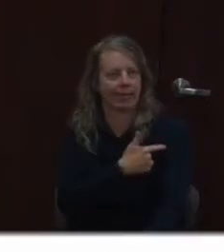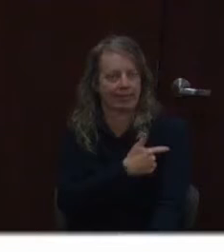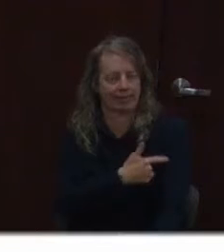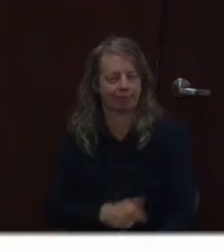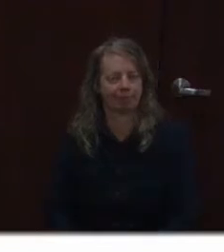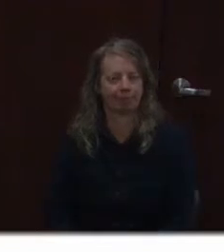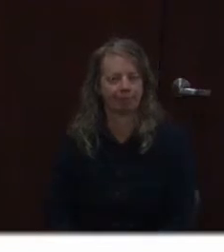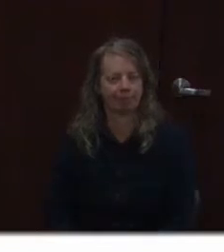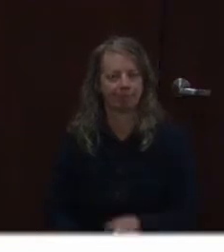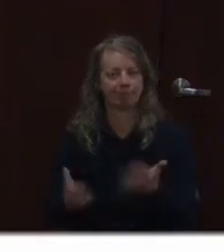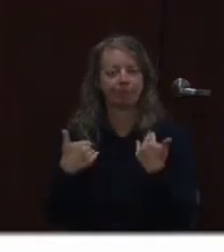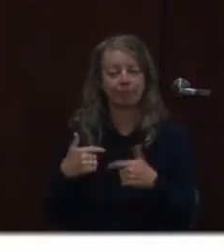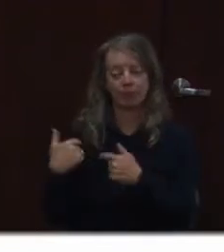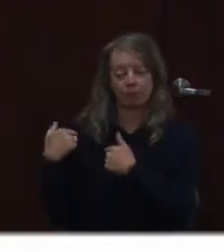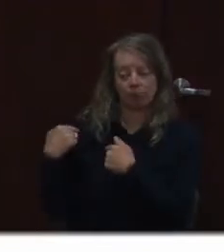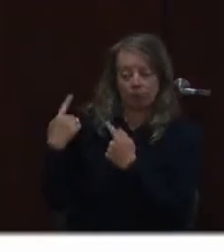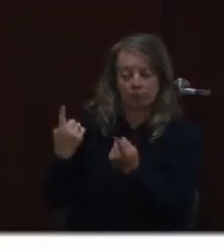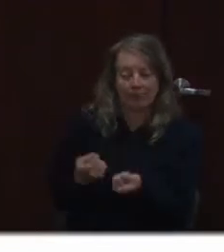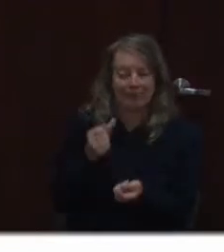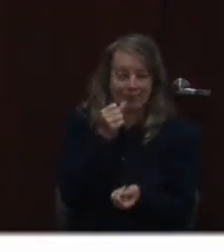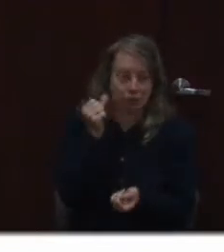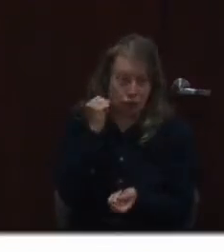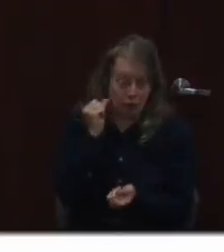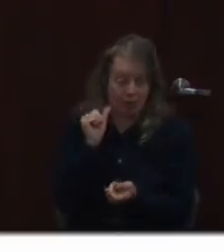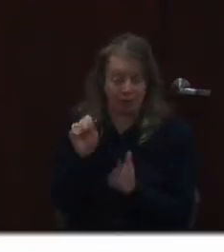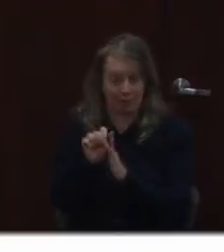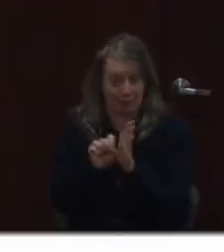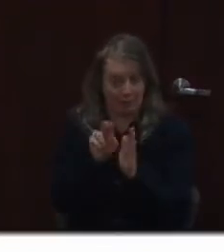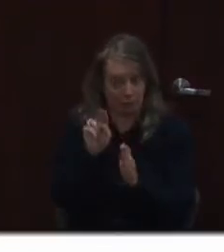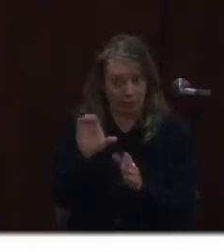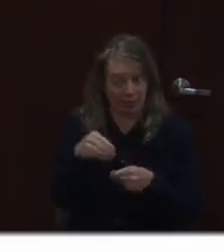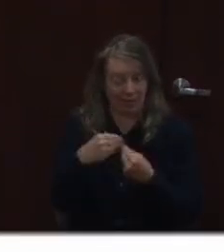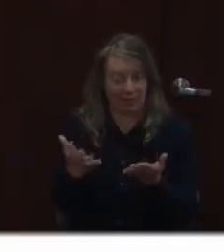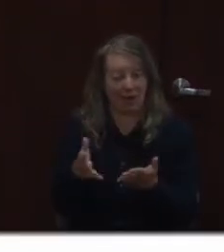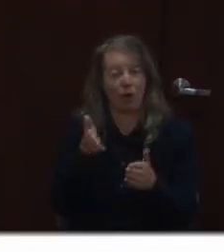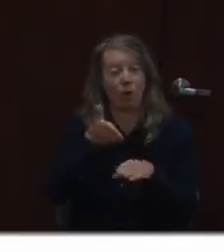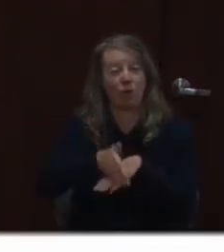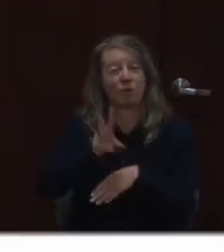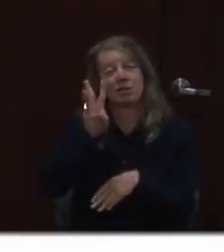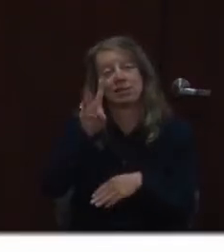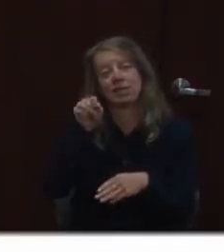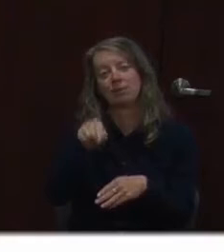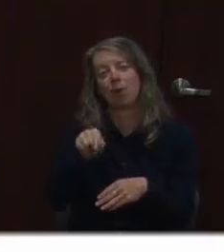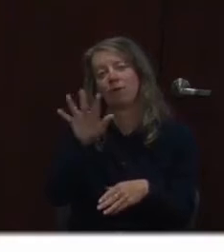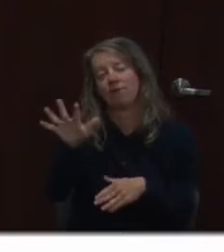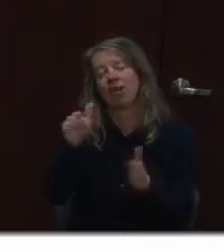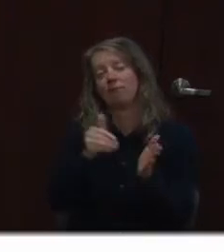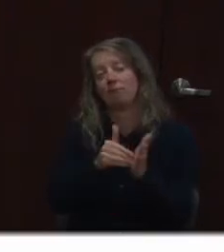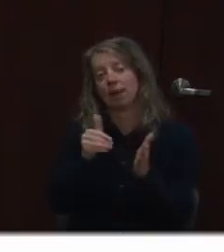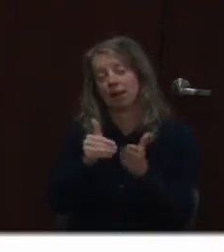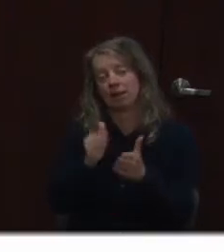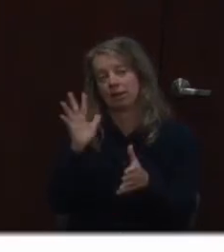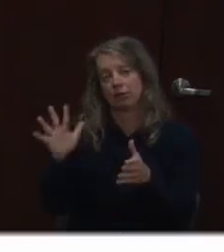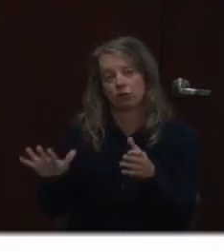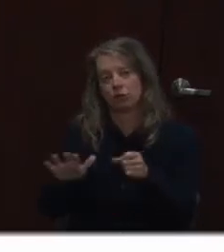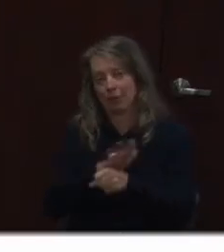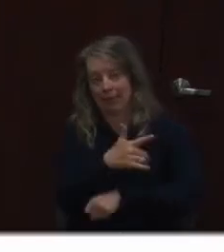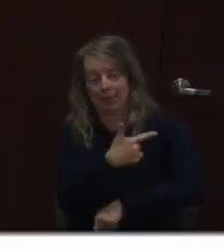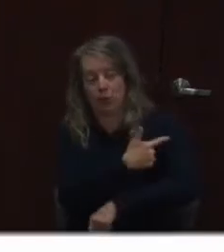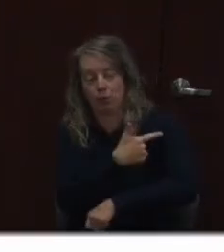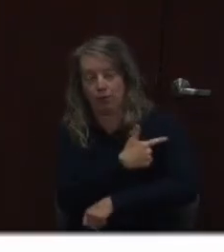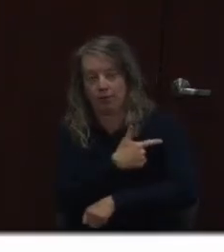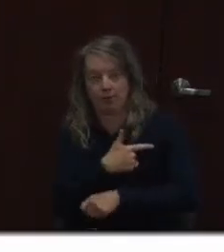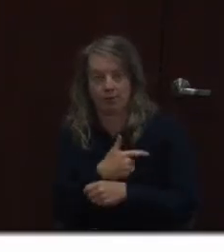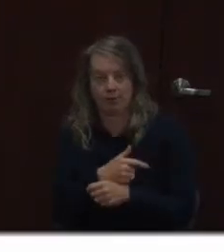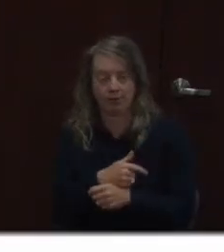And so as of yesterday, our state has administered over 6.5 million total doses of vaccine.